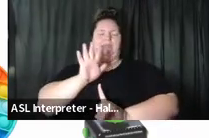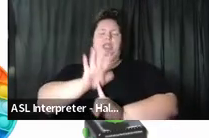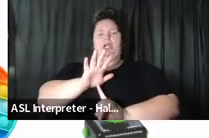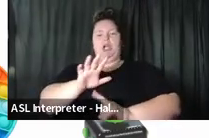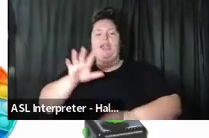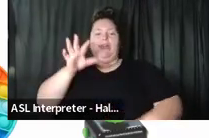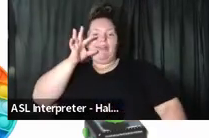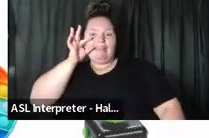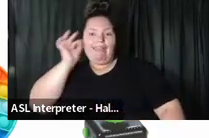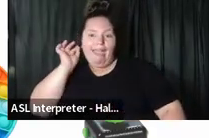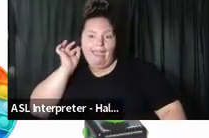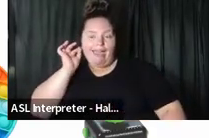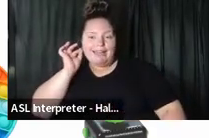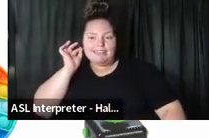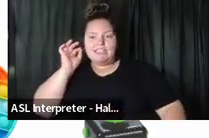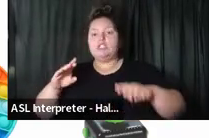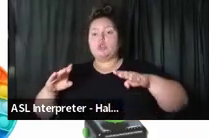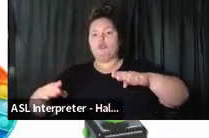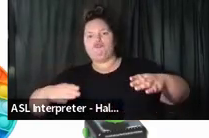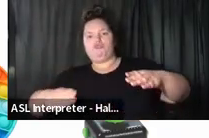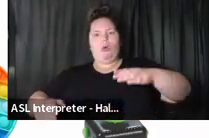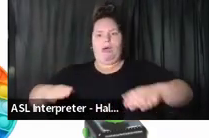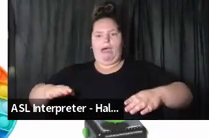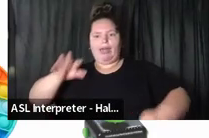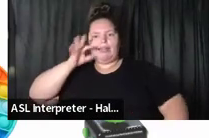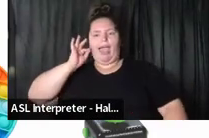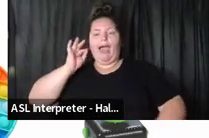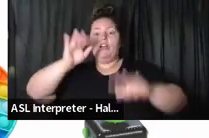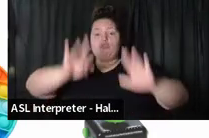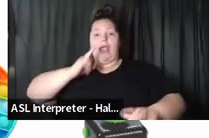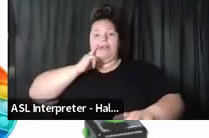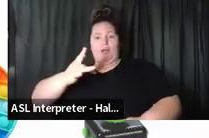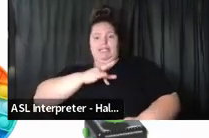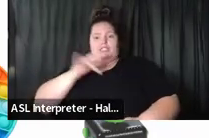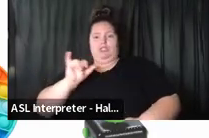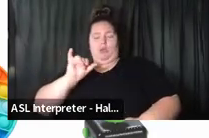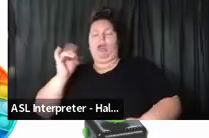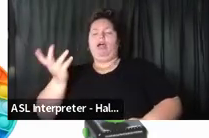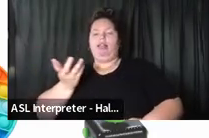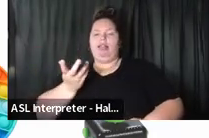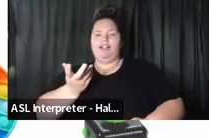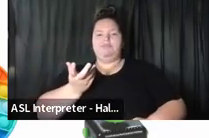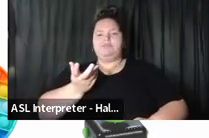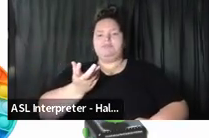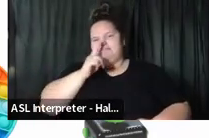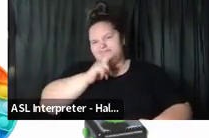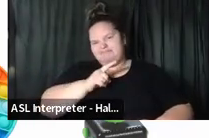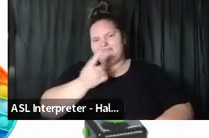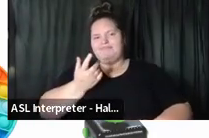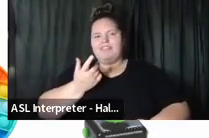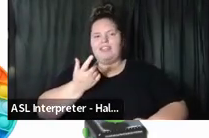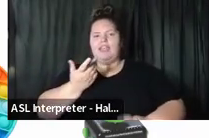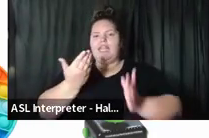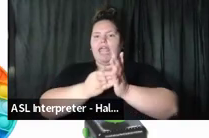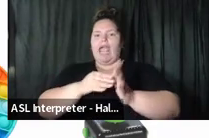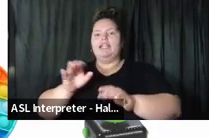cat. It's a robotic cat that is great for sensory as well. And, you know, it's robotic, so